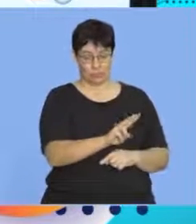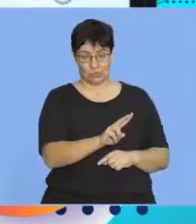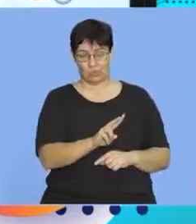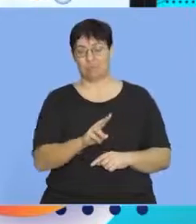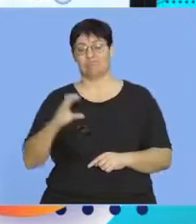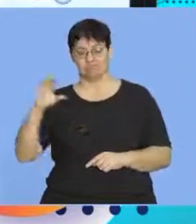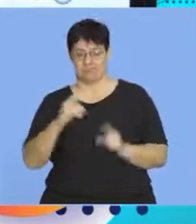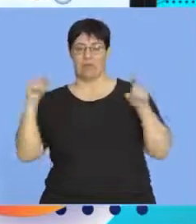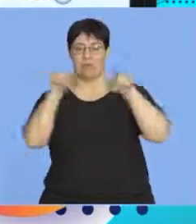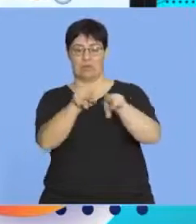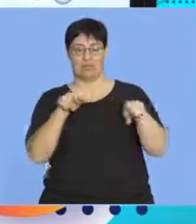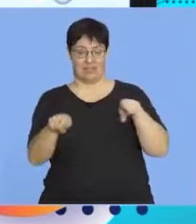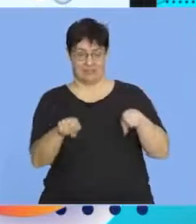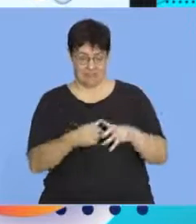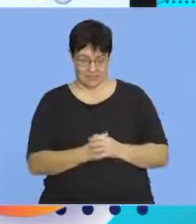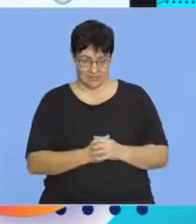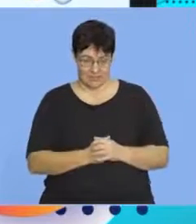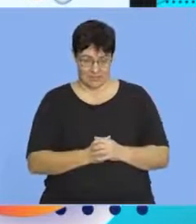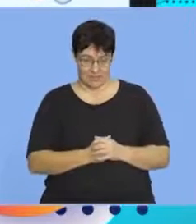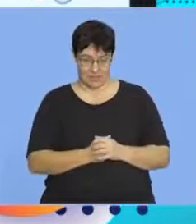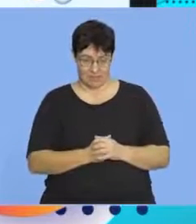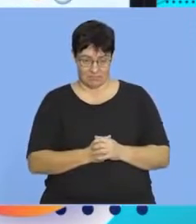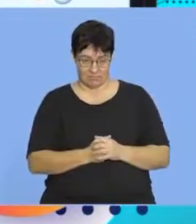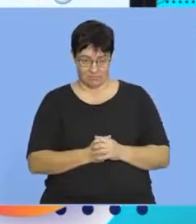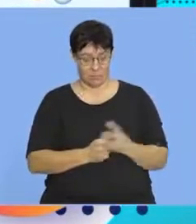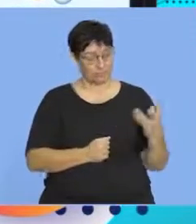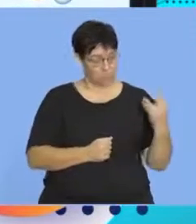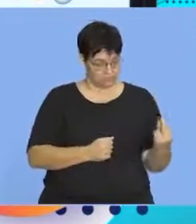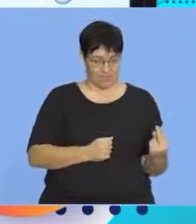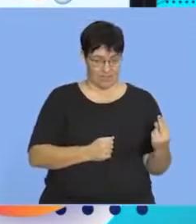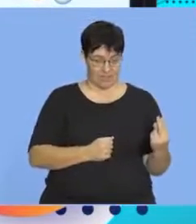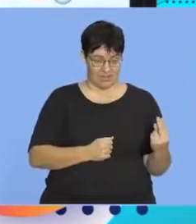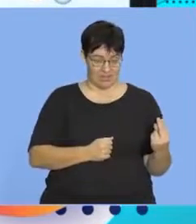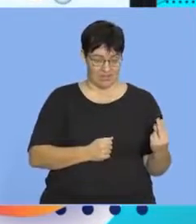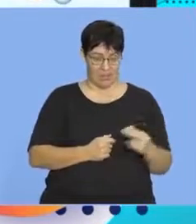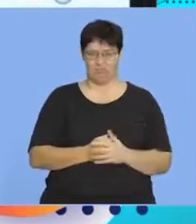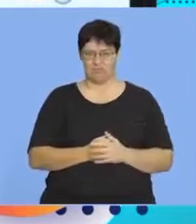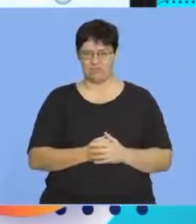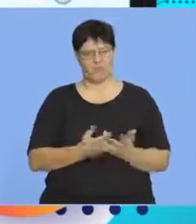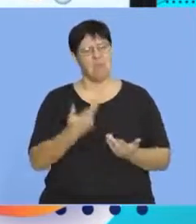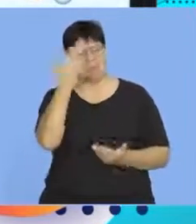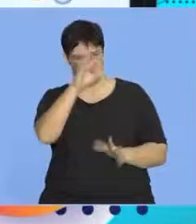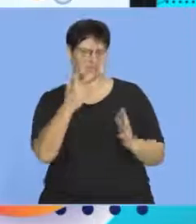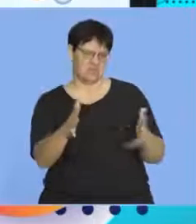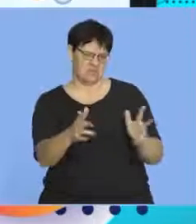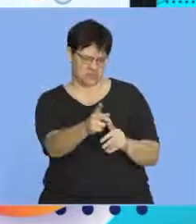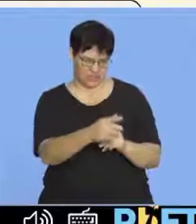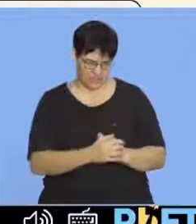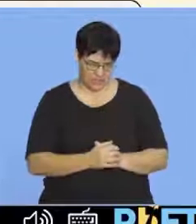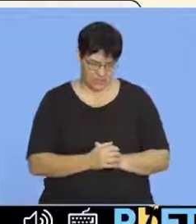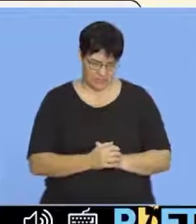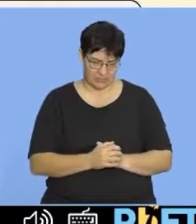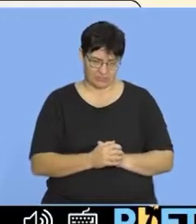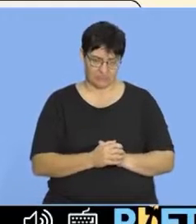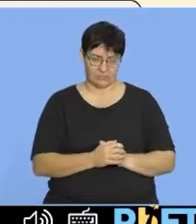2. Both have to go together. So far, nothing new. We